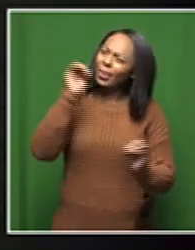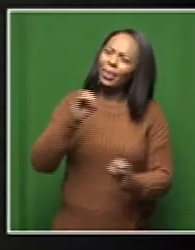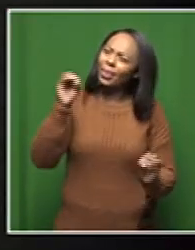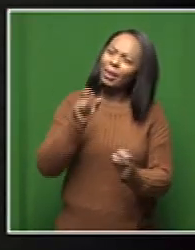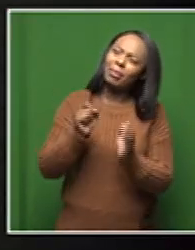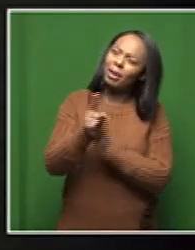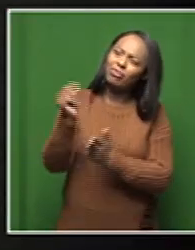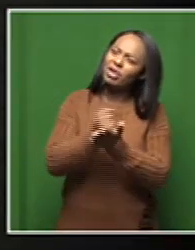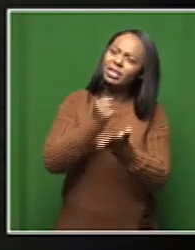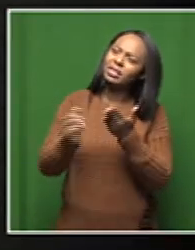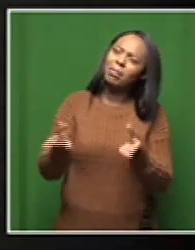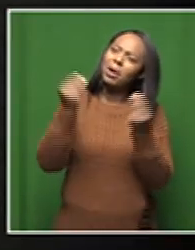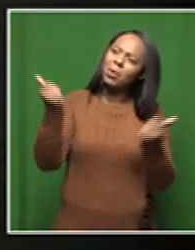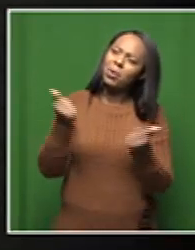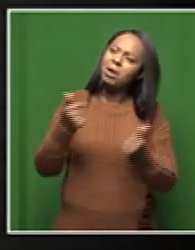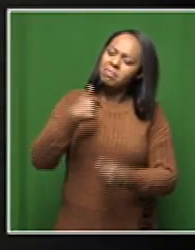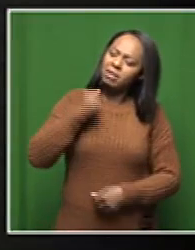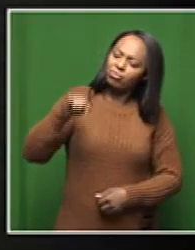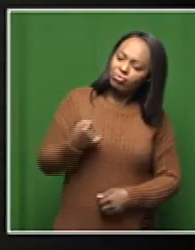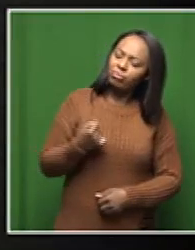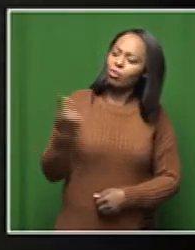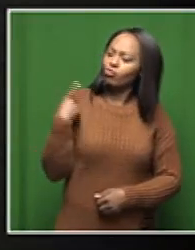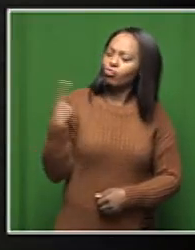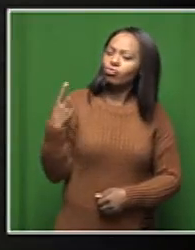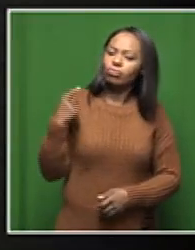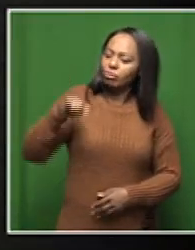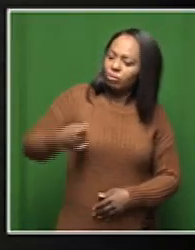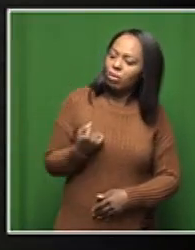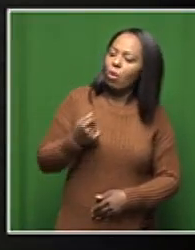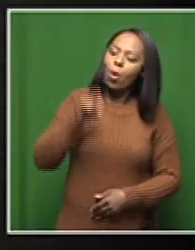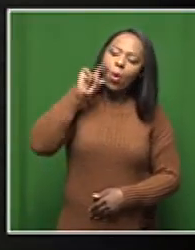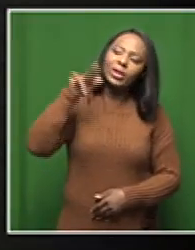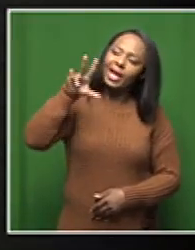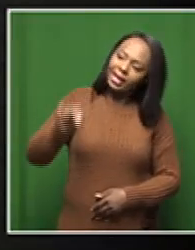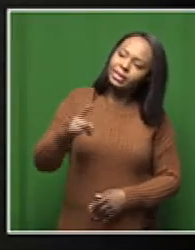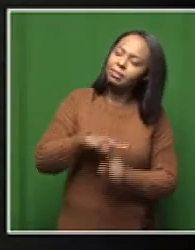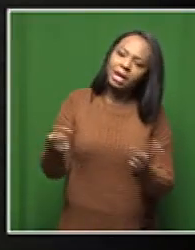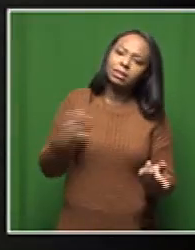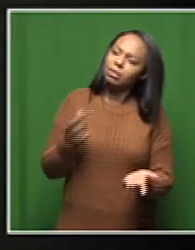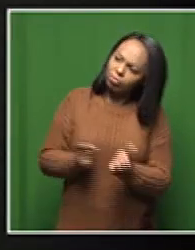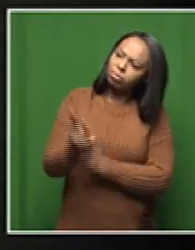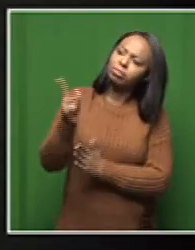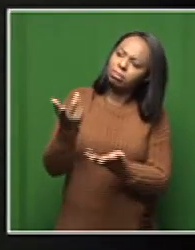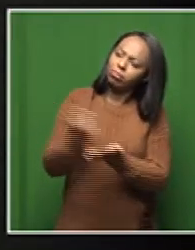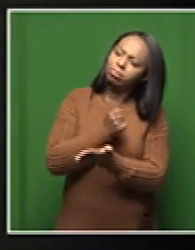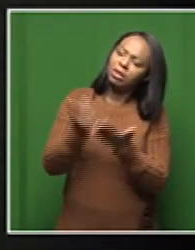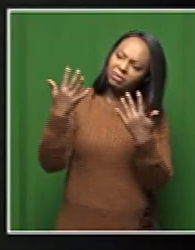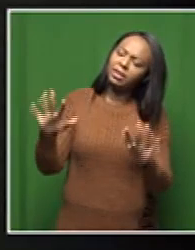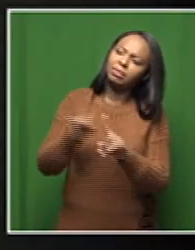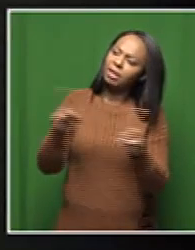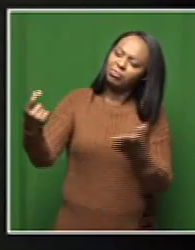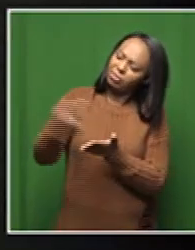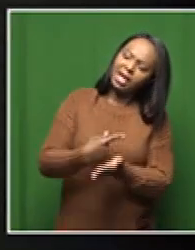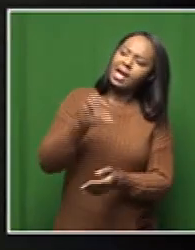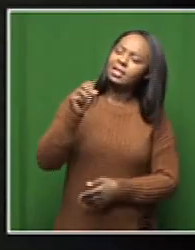you're registered? Nothing. And it's my husband at the same time as well. He's a gentleman of 80. All right. C. Aronovitz. Mr. R. Aronovitz.